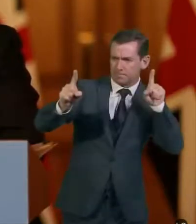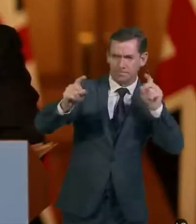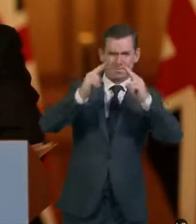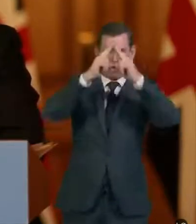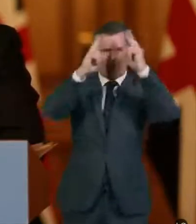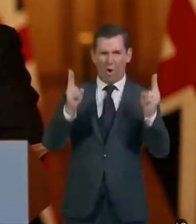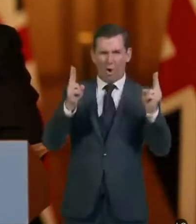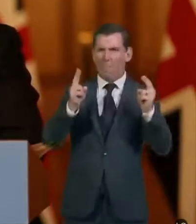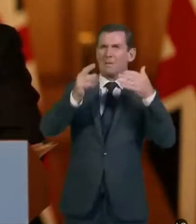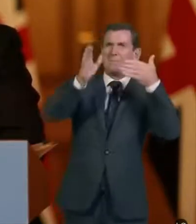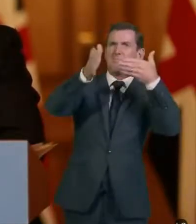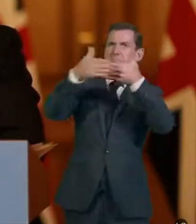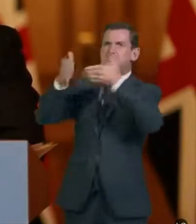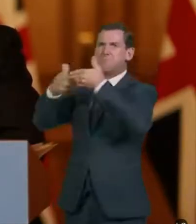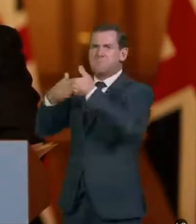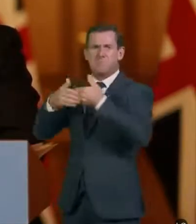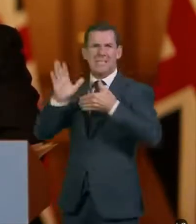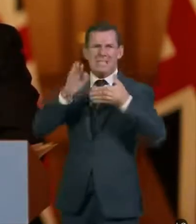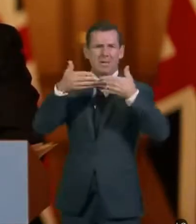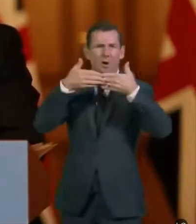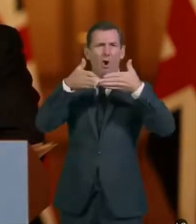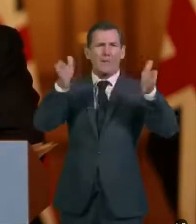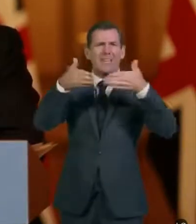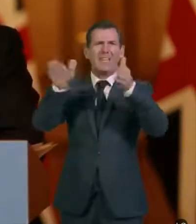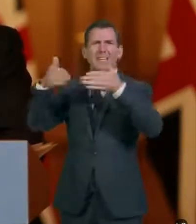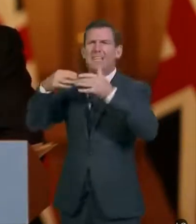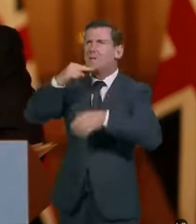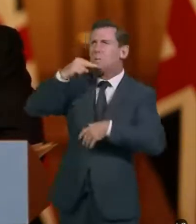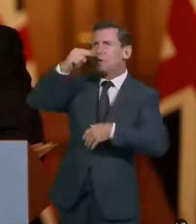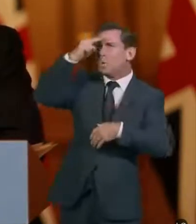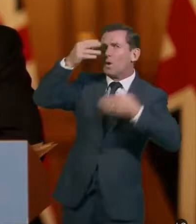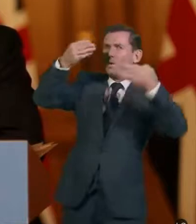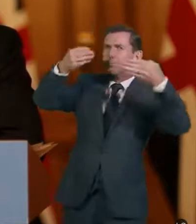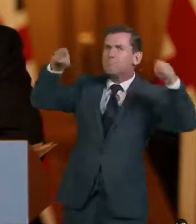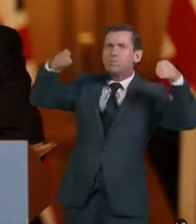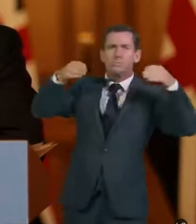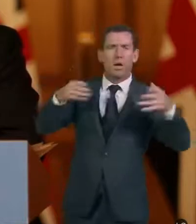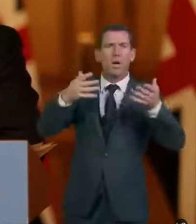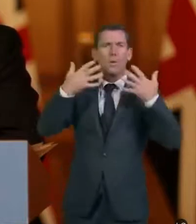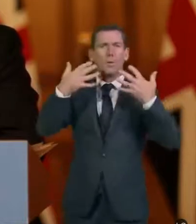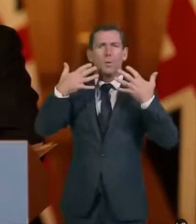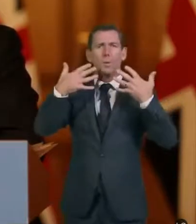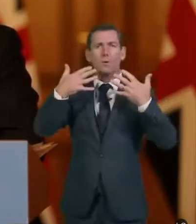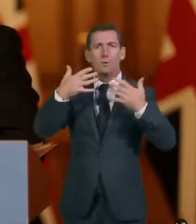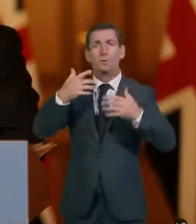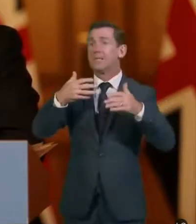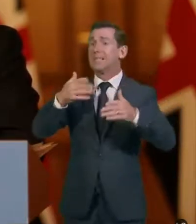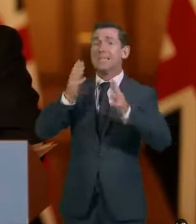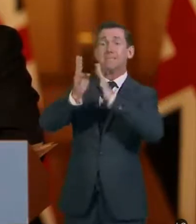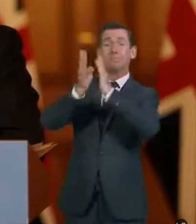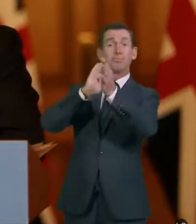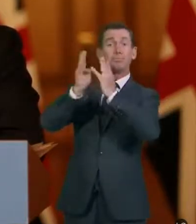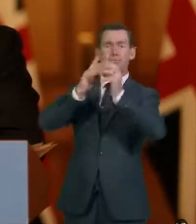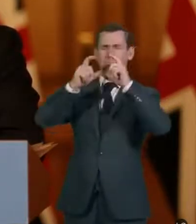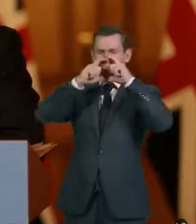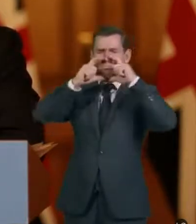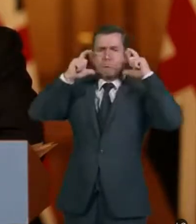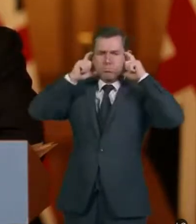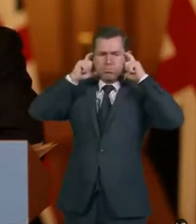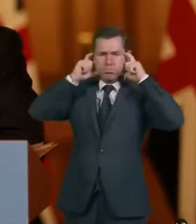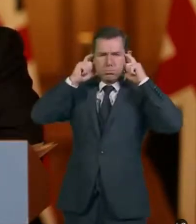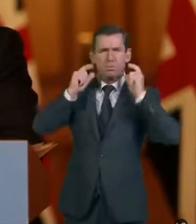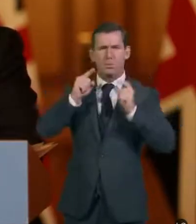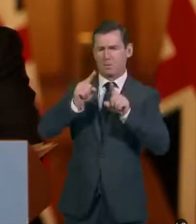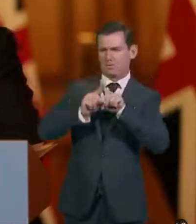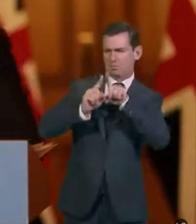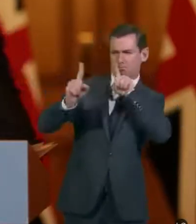in enclosed spaces, keep your distance from others, and make sure, as I say, that you improve